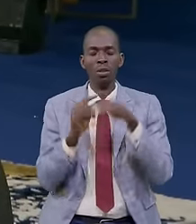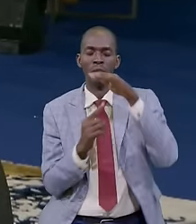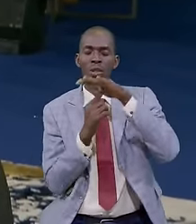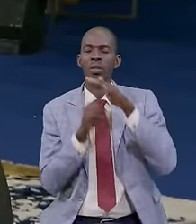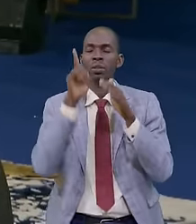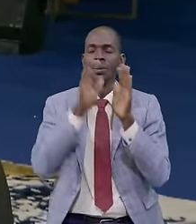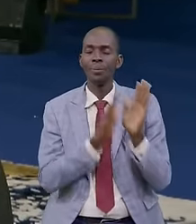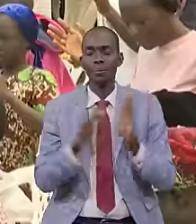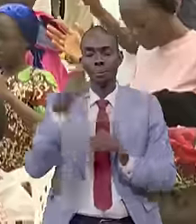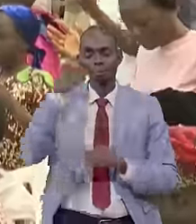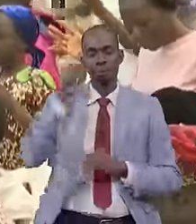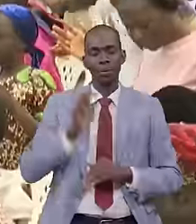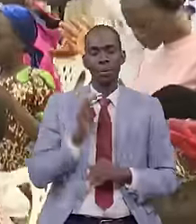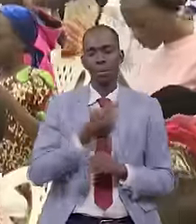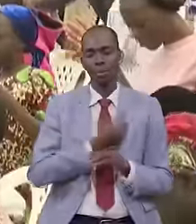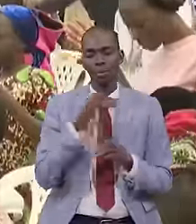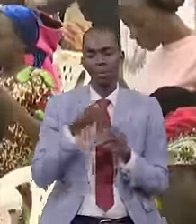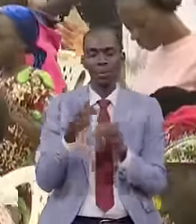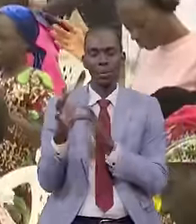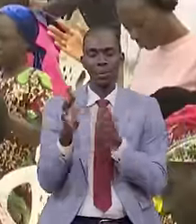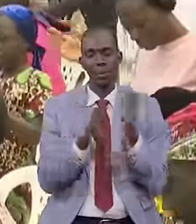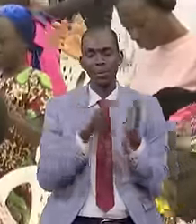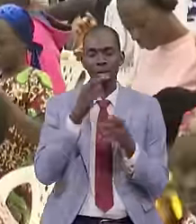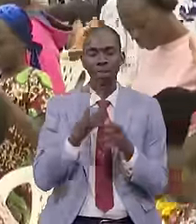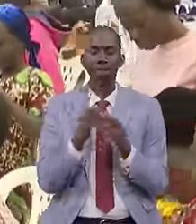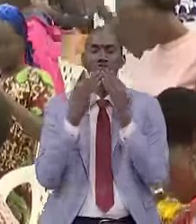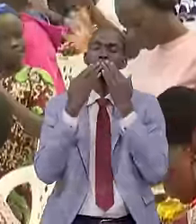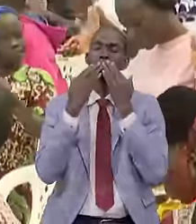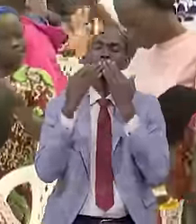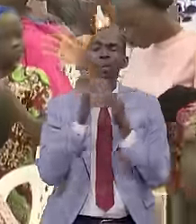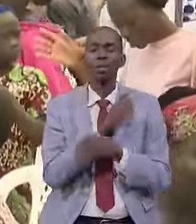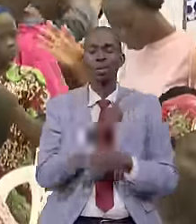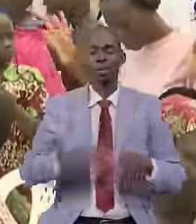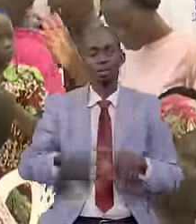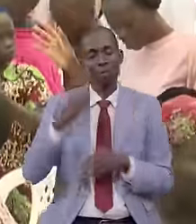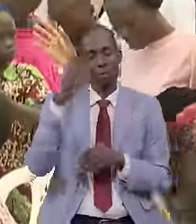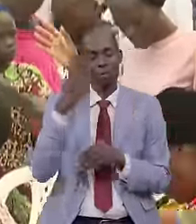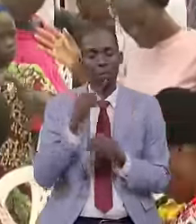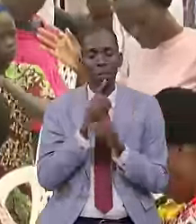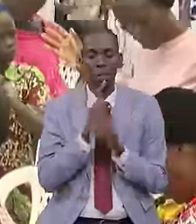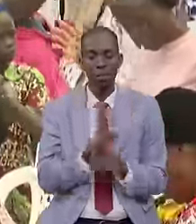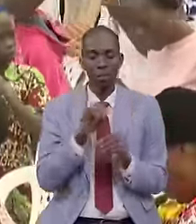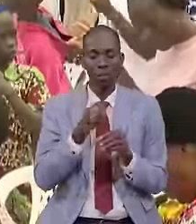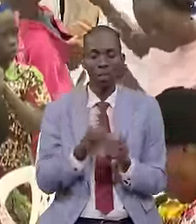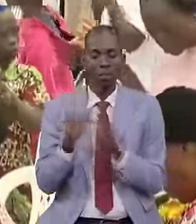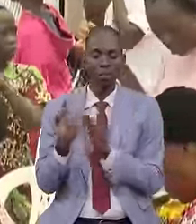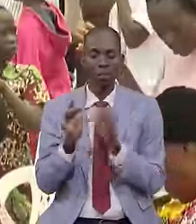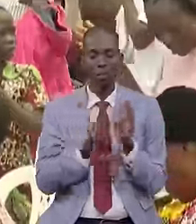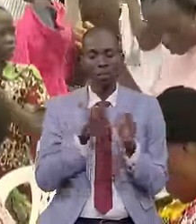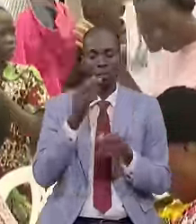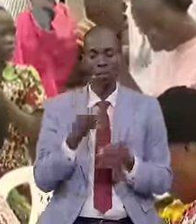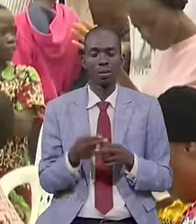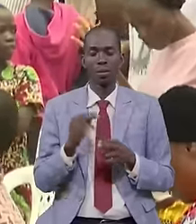in Jesus' name. Thank you, Lord, for the answer. In Jesus' name